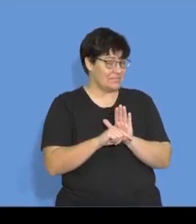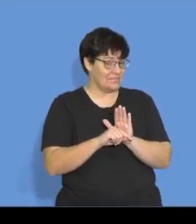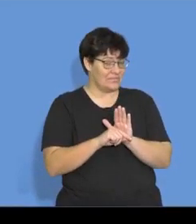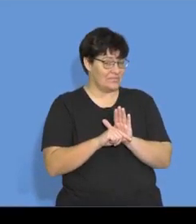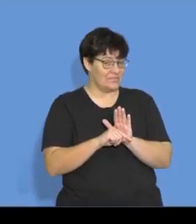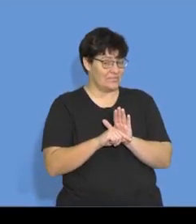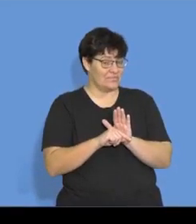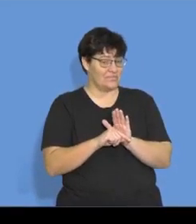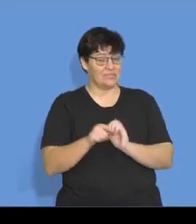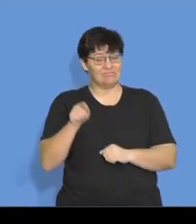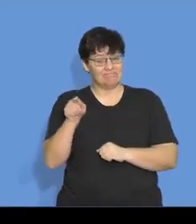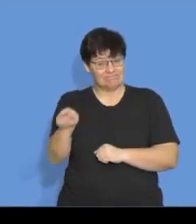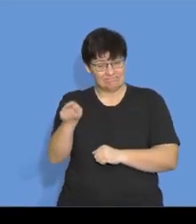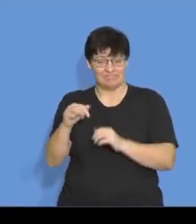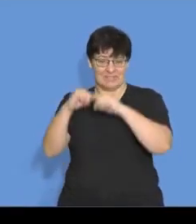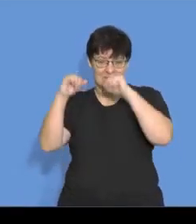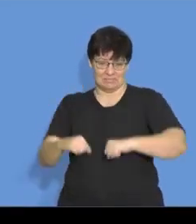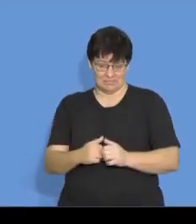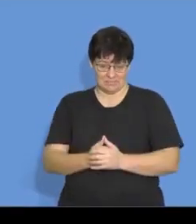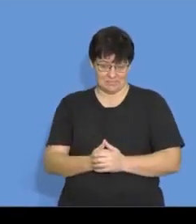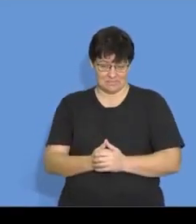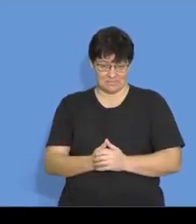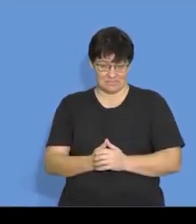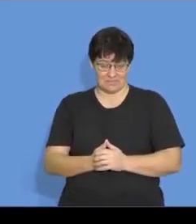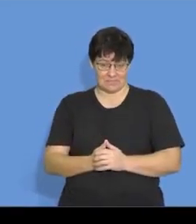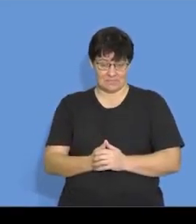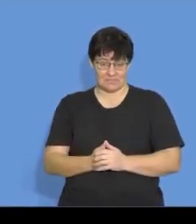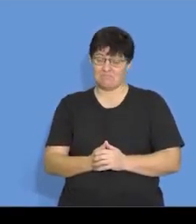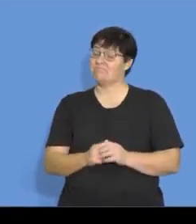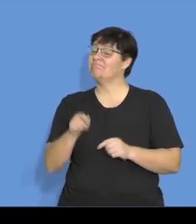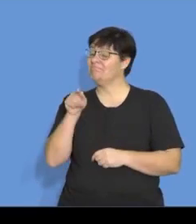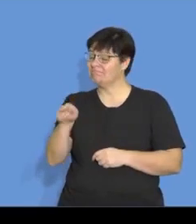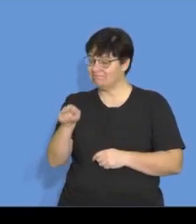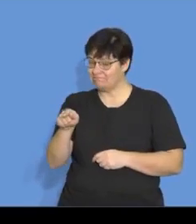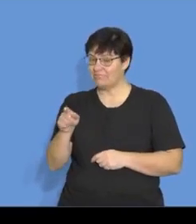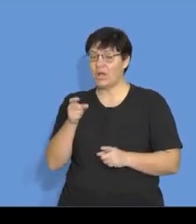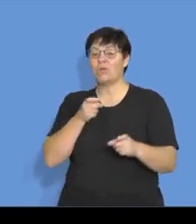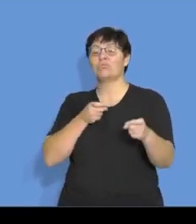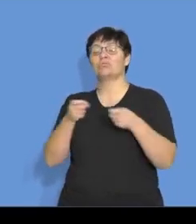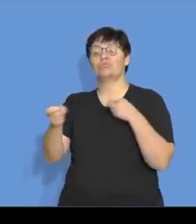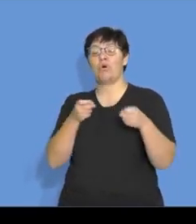of the periodic inventory system. Number one, control over